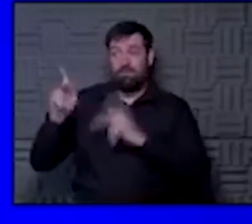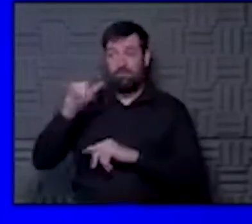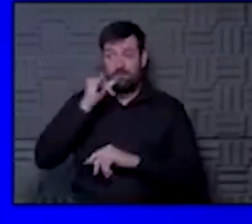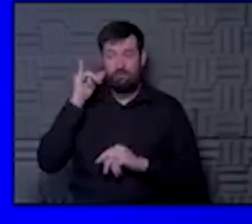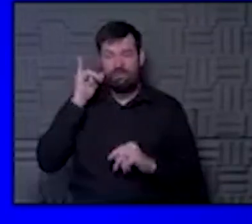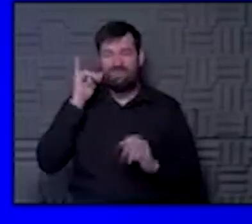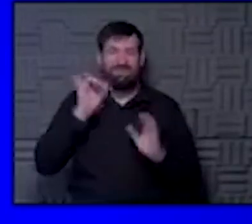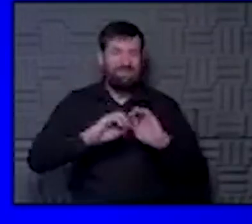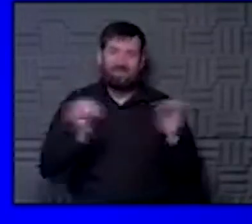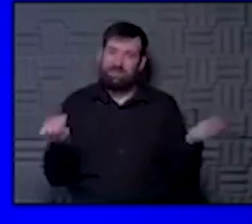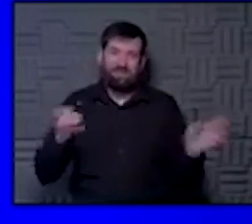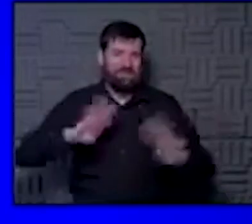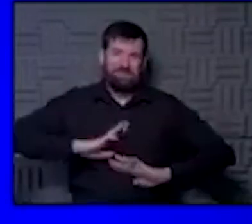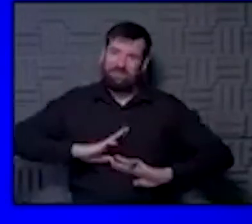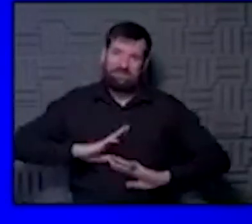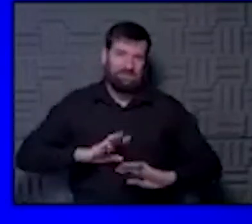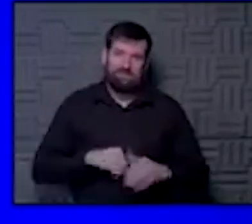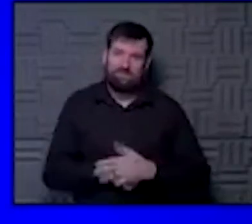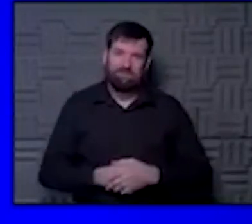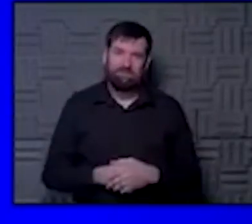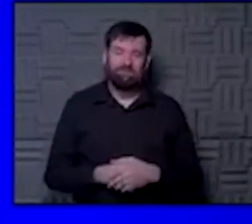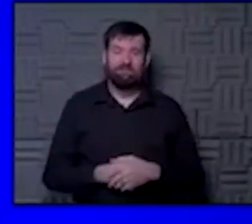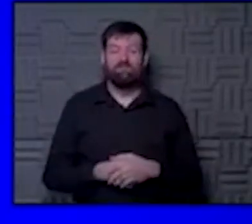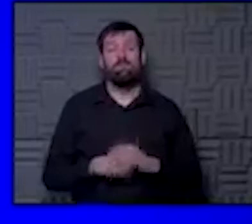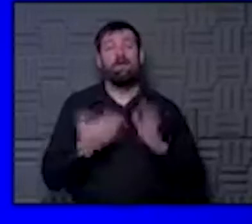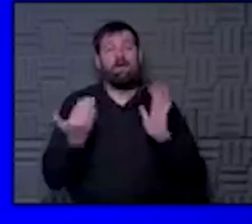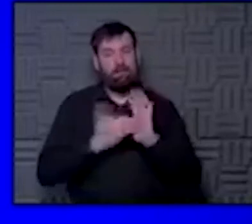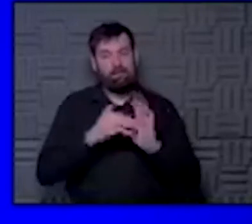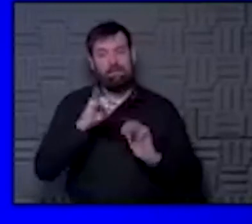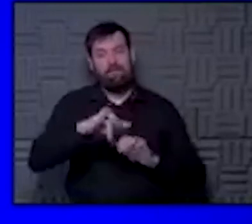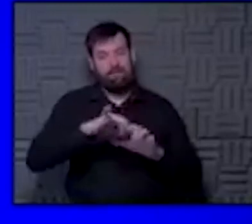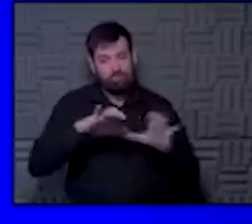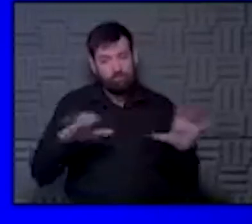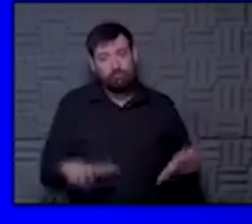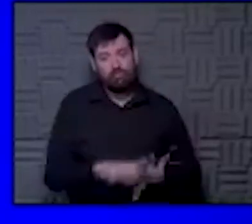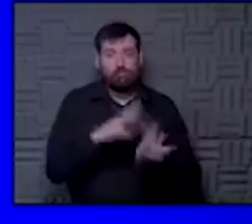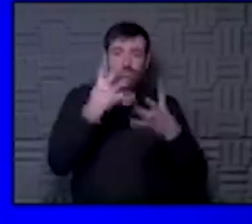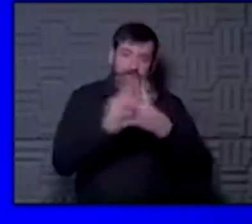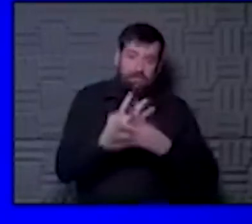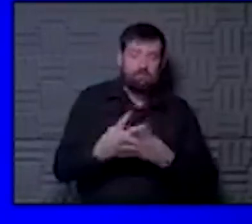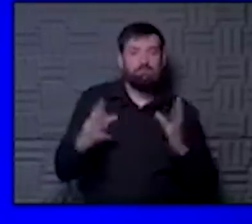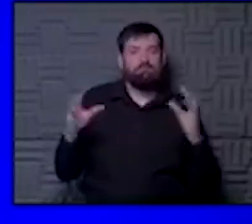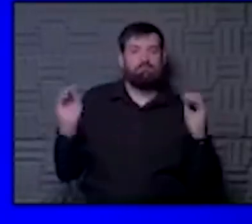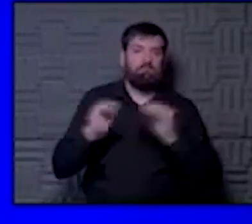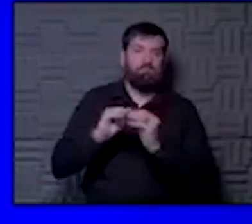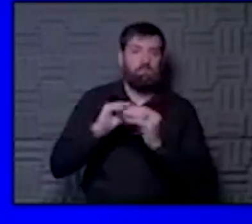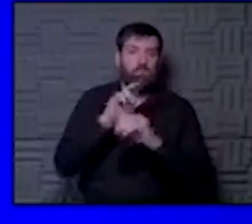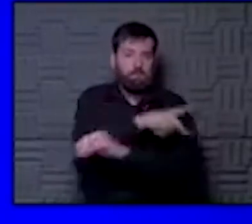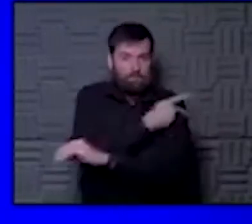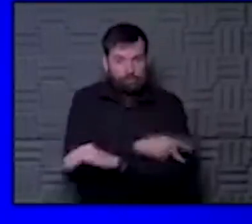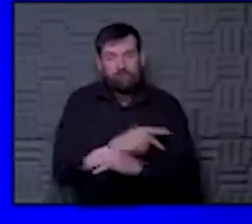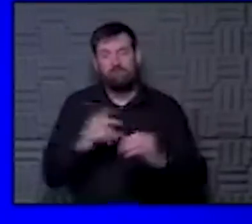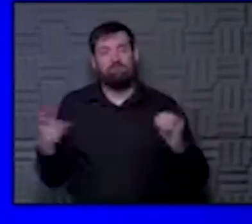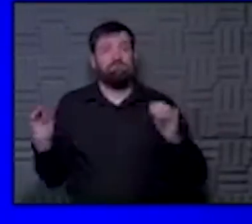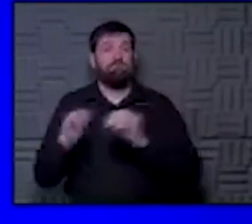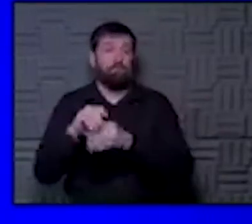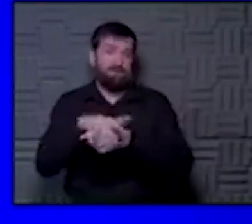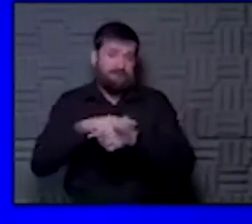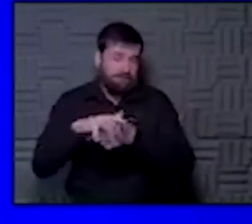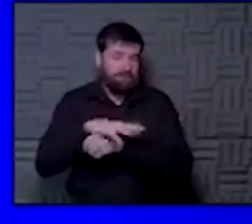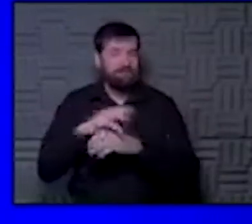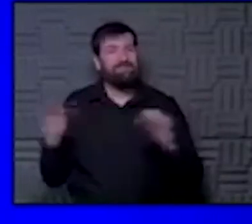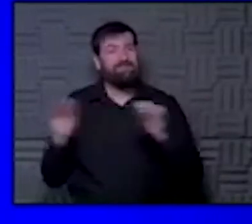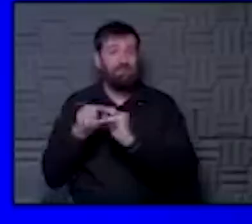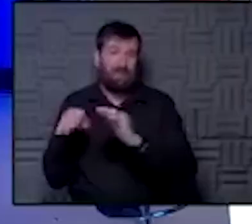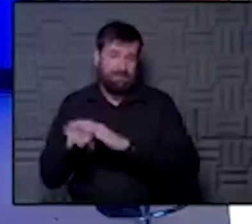really met the criteria as well. So, again, with that active screening, hopefully we'll get more patients with more access and more sites to infuse. Hopefully